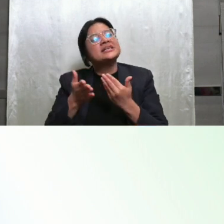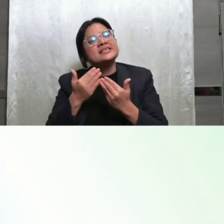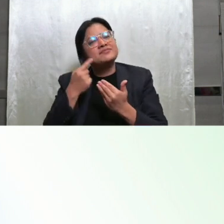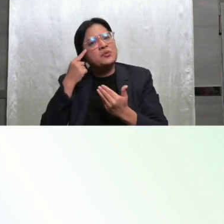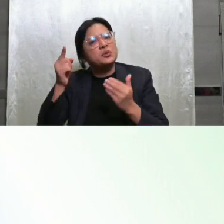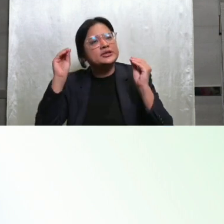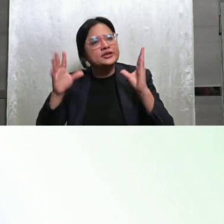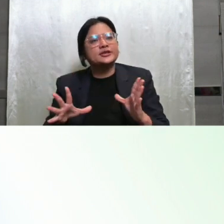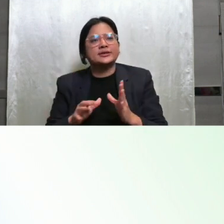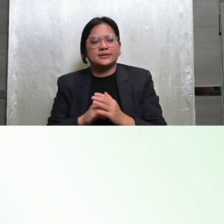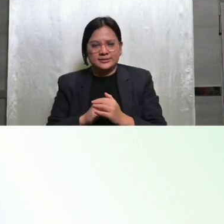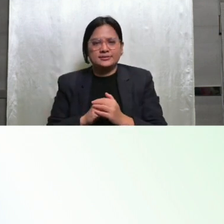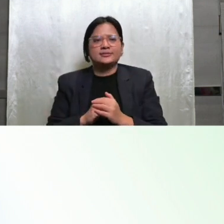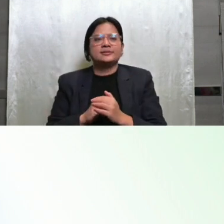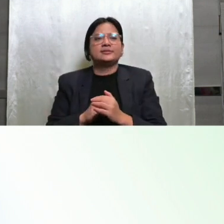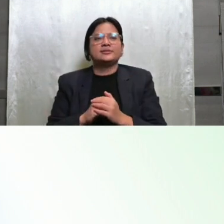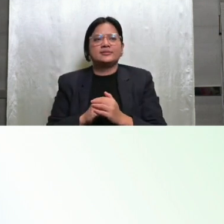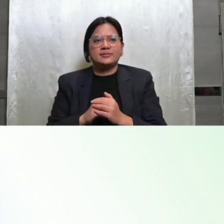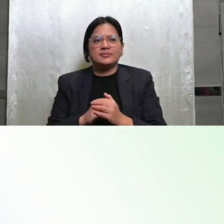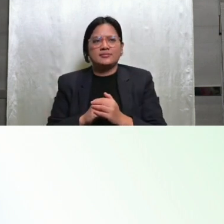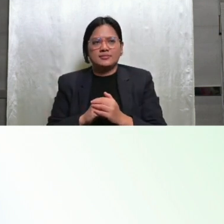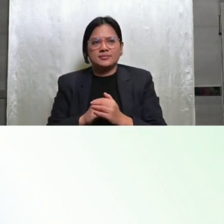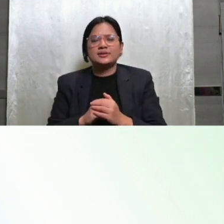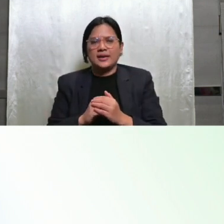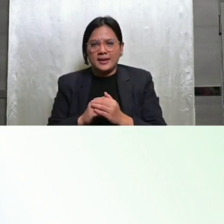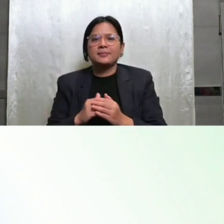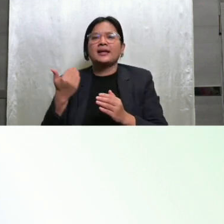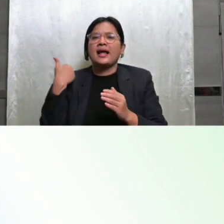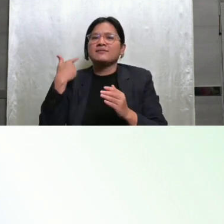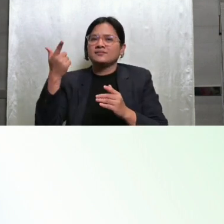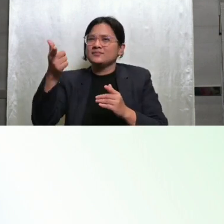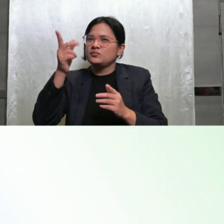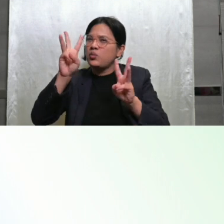target audience, you select advanced AI, and it generates you the content.